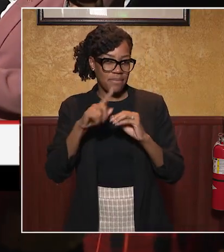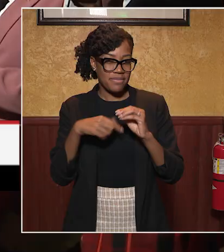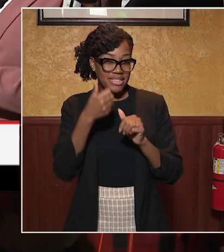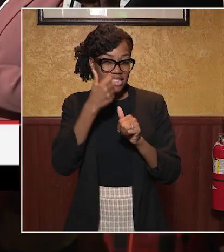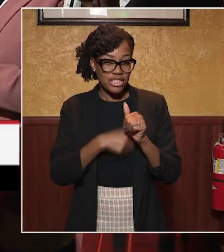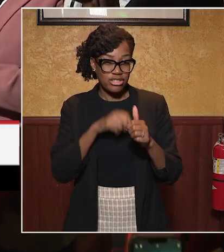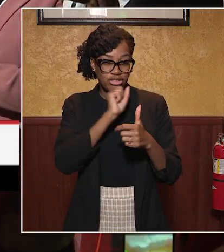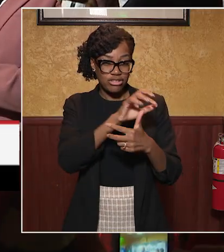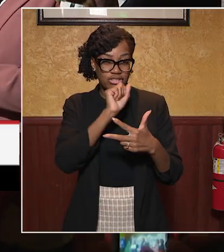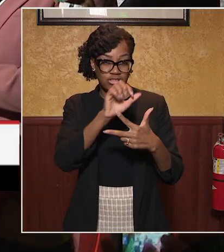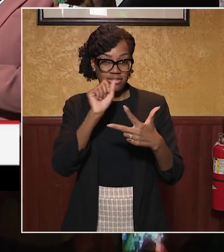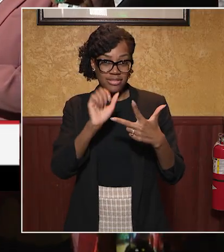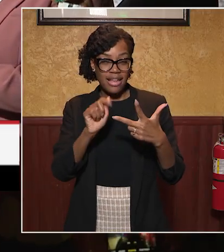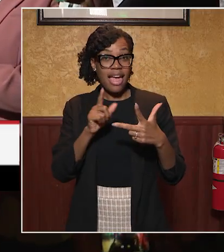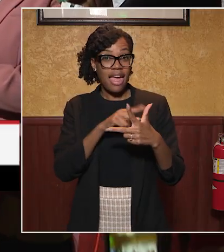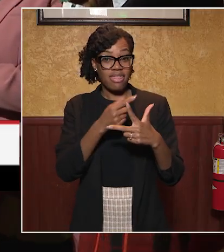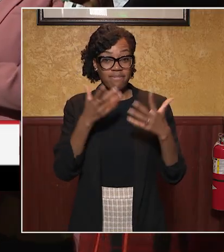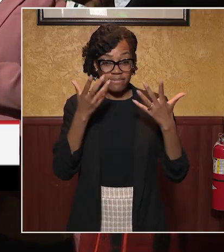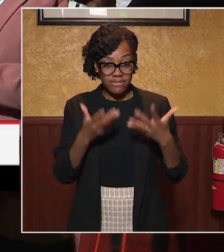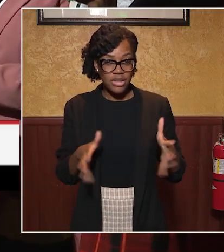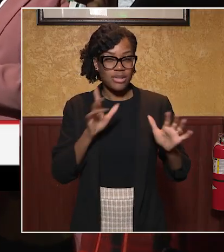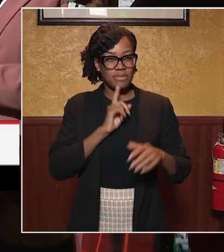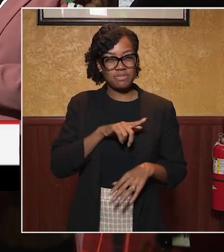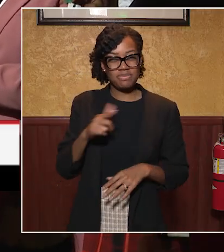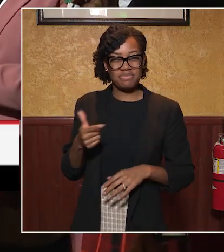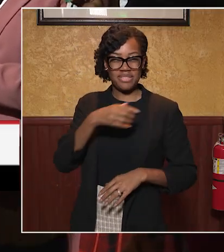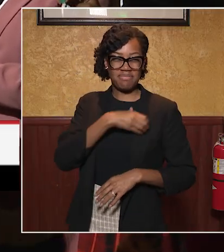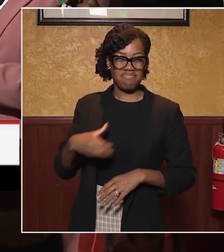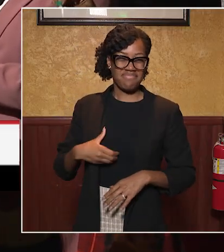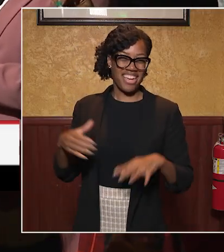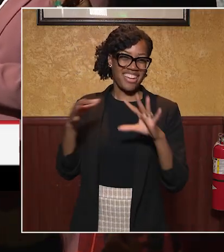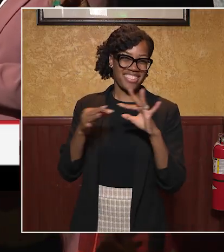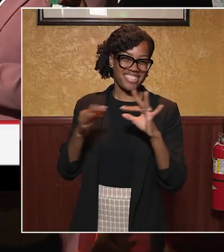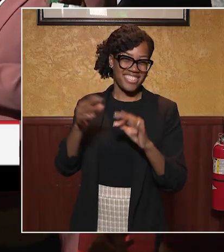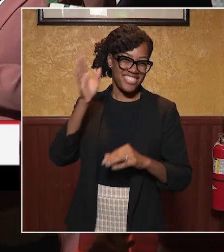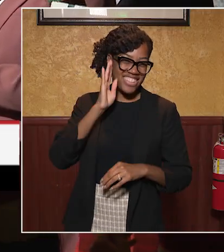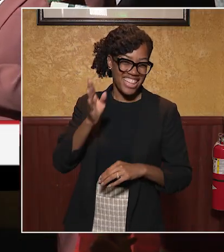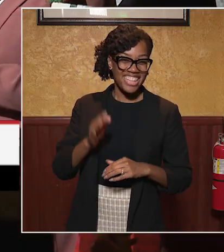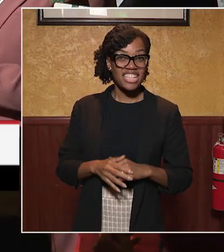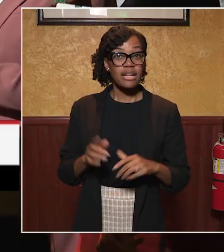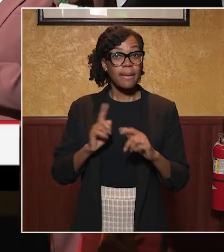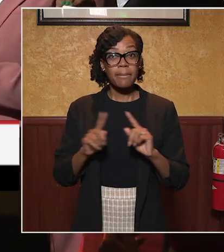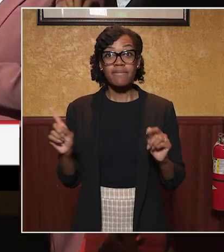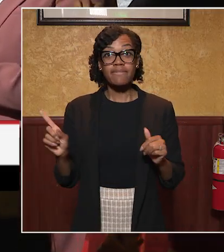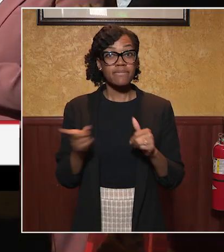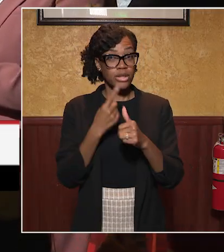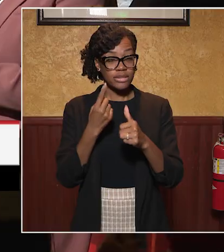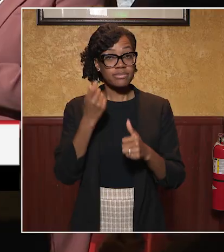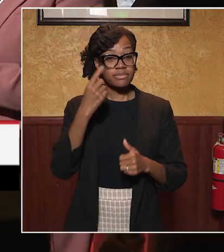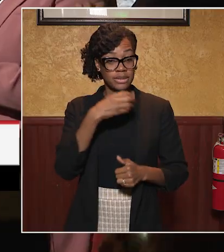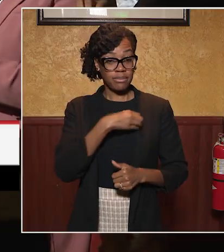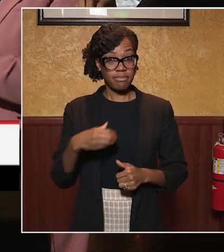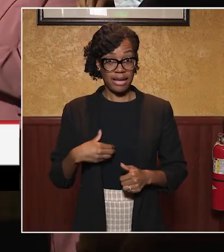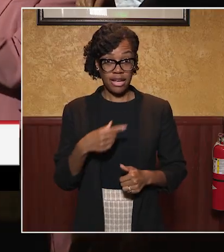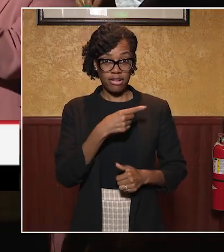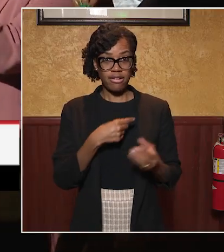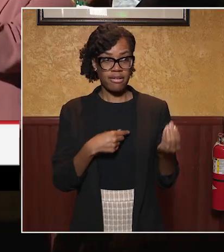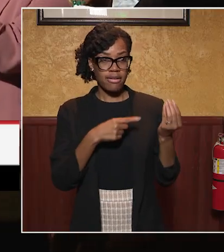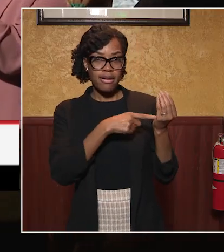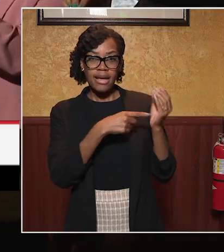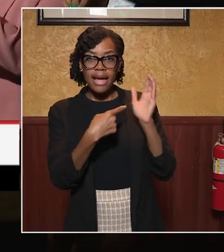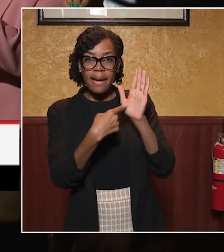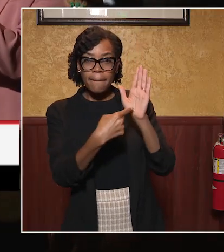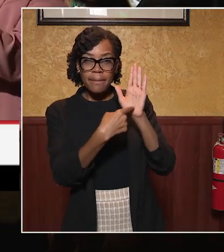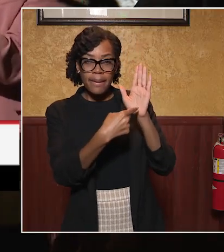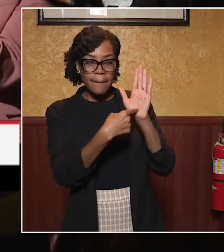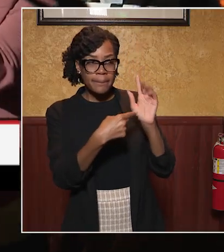things are, and then we're going to hear from our mayor about all that you can expect by way of this market. But first things first, Mayor Bowser is holding up some emblems that